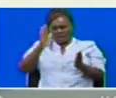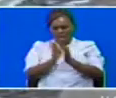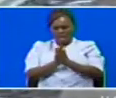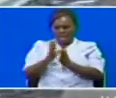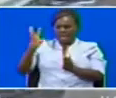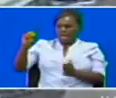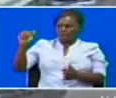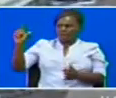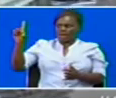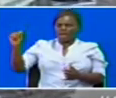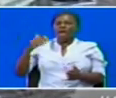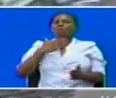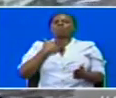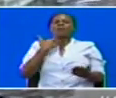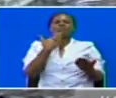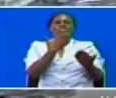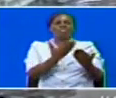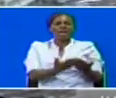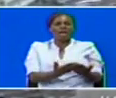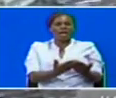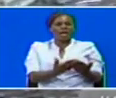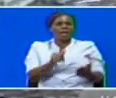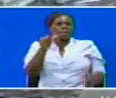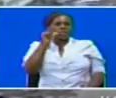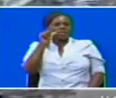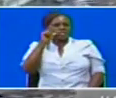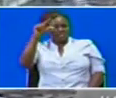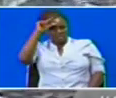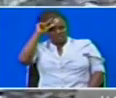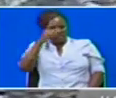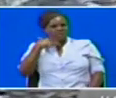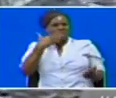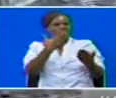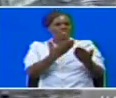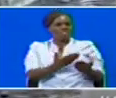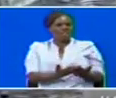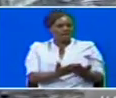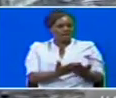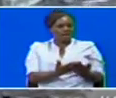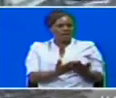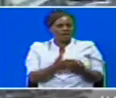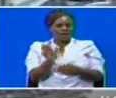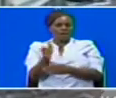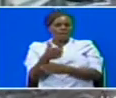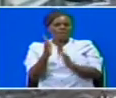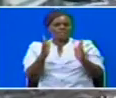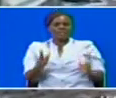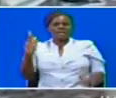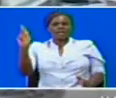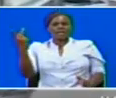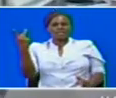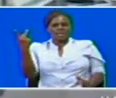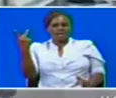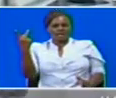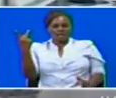Islands. We want to thank the British government. We want to thank the ambassador to Kenya, the High Commissioner, Nick